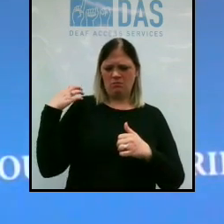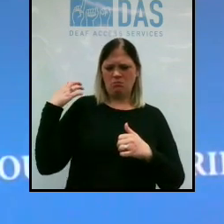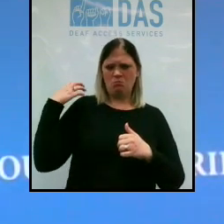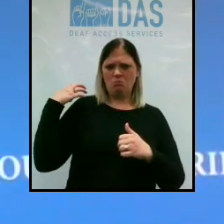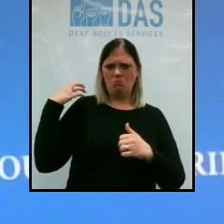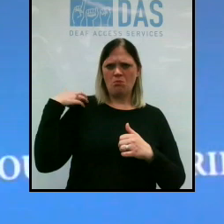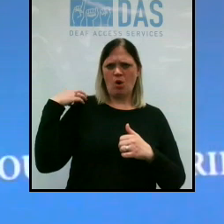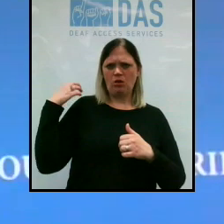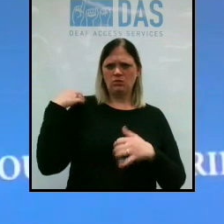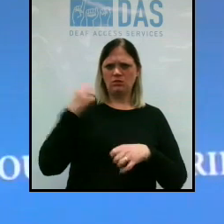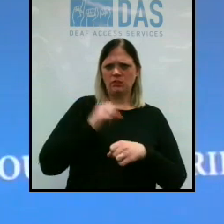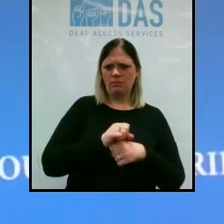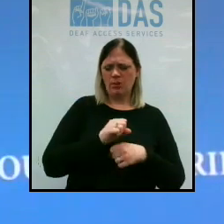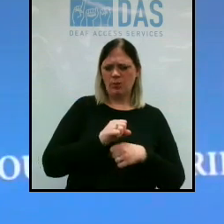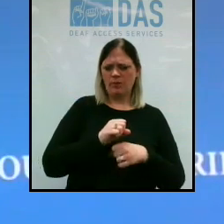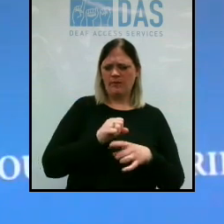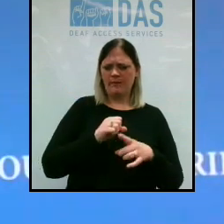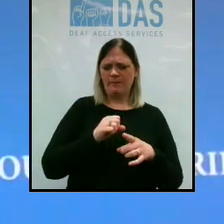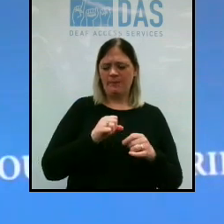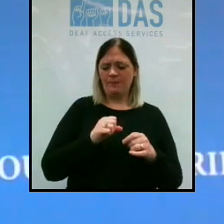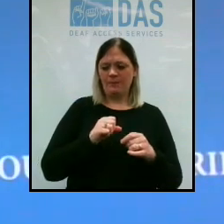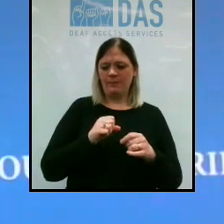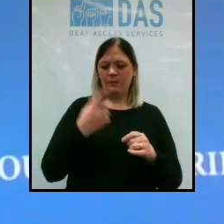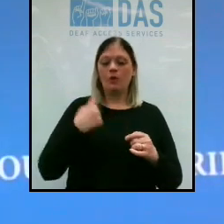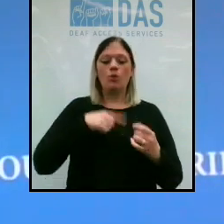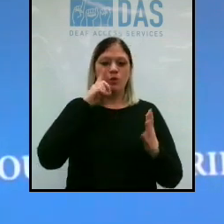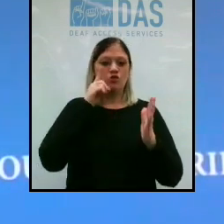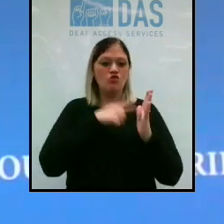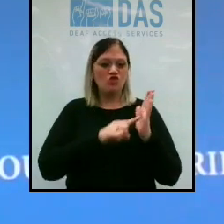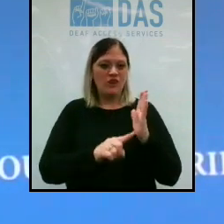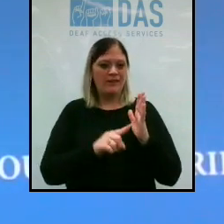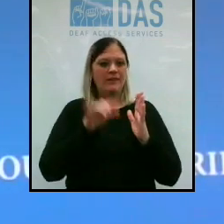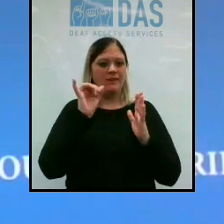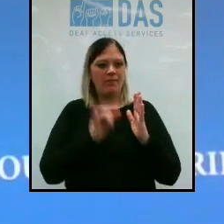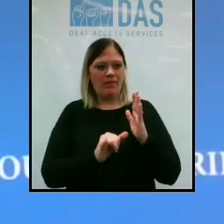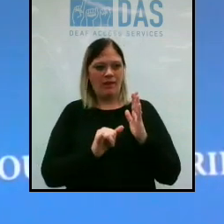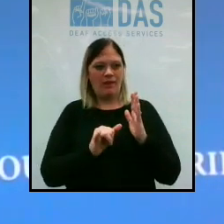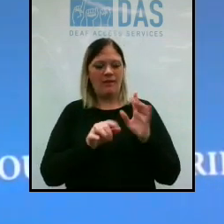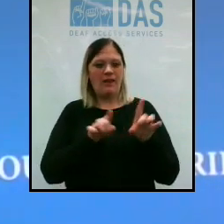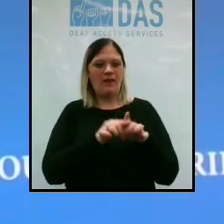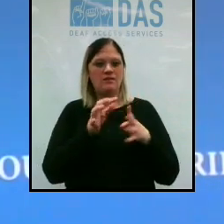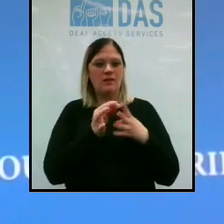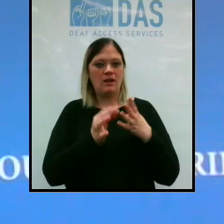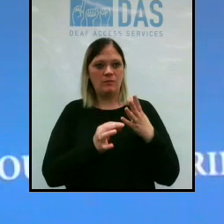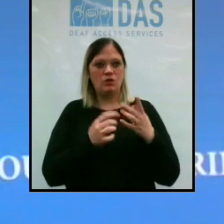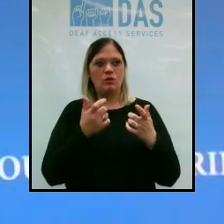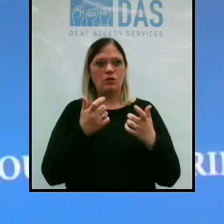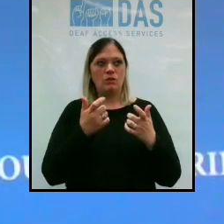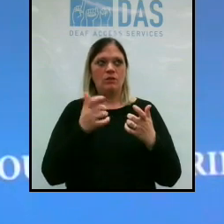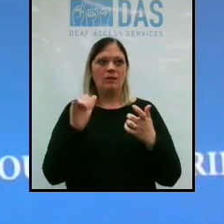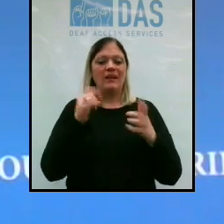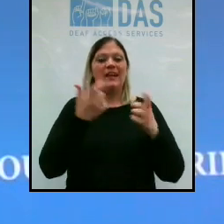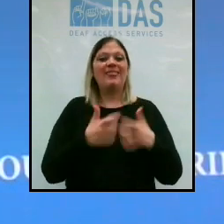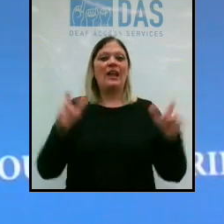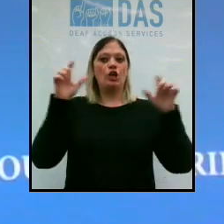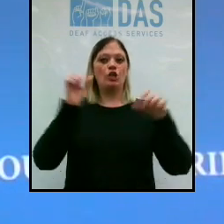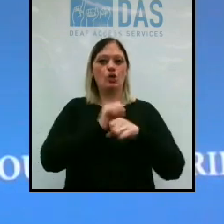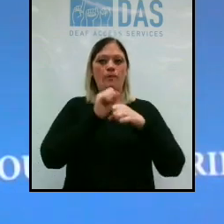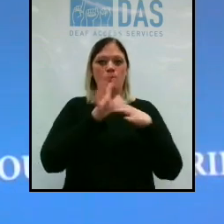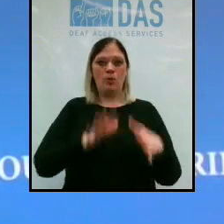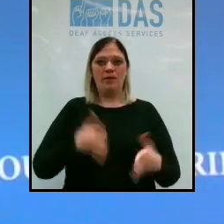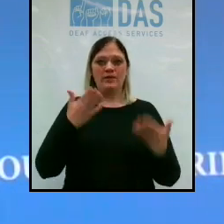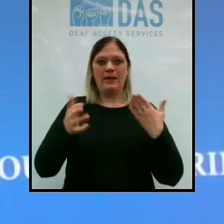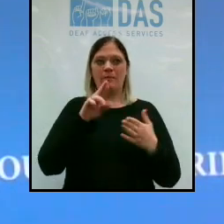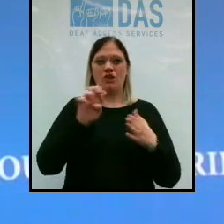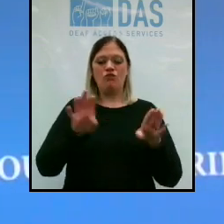that was going to work out. We're looking at that as an option, including some of the larger employers that may be reopening to meet the standards